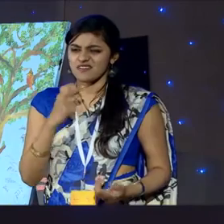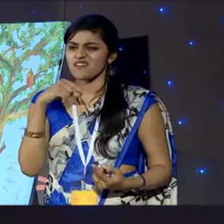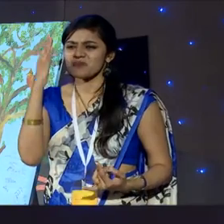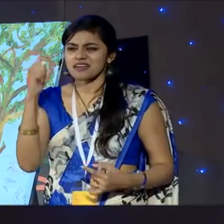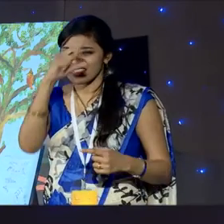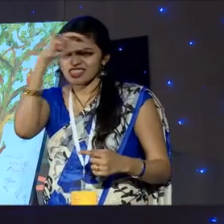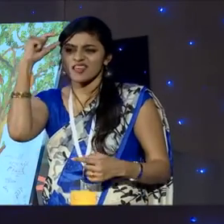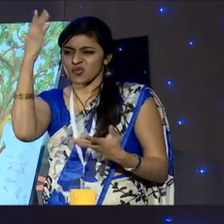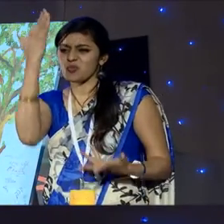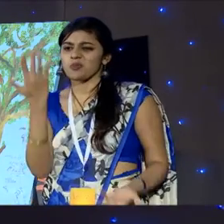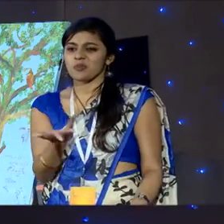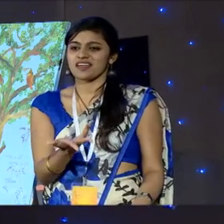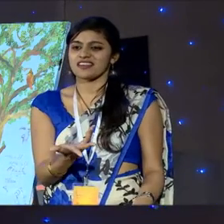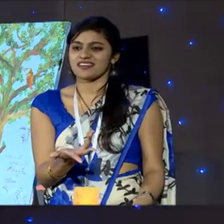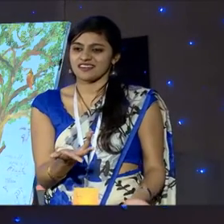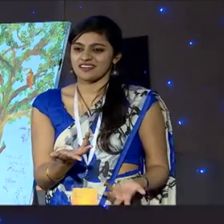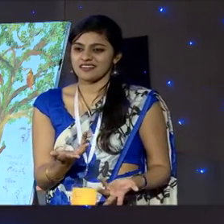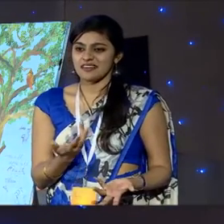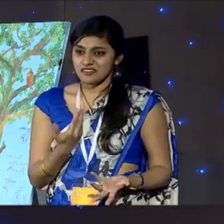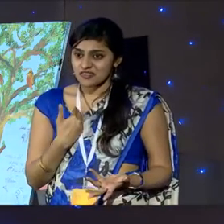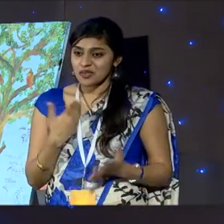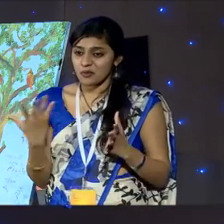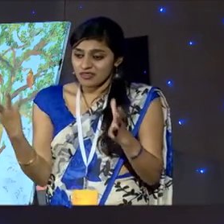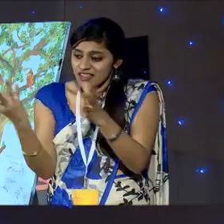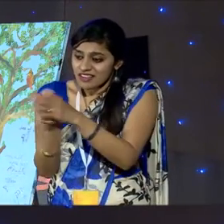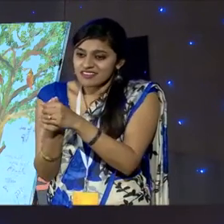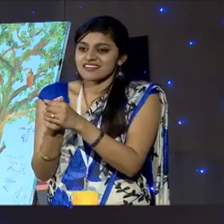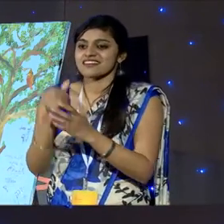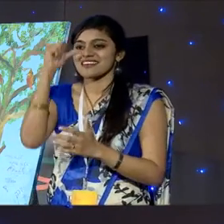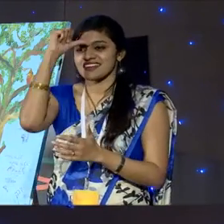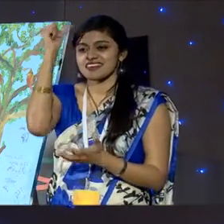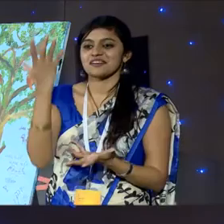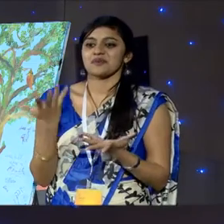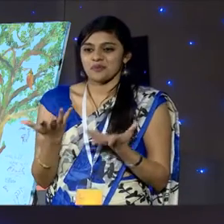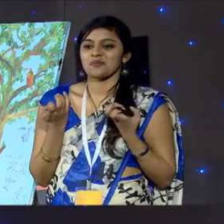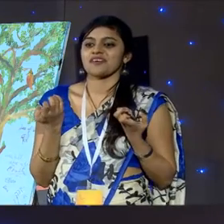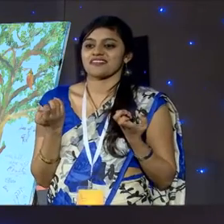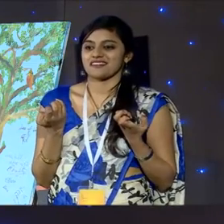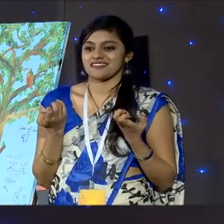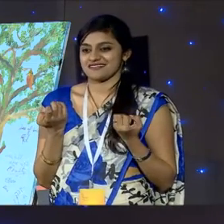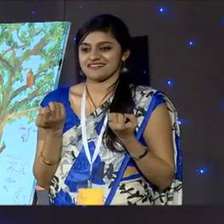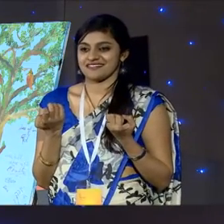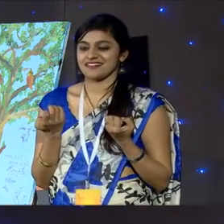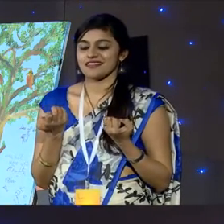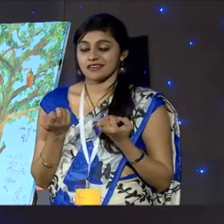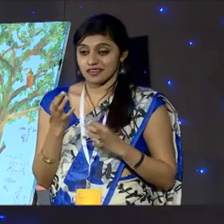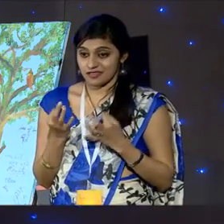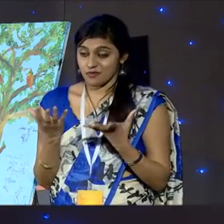for? We are thinking about an inclusive India. Guys, if we are thinking about an inclusive India,